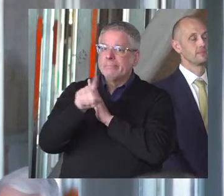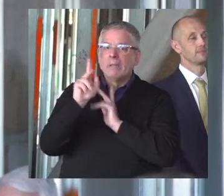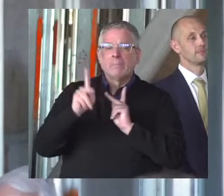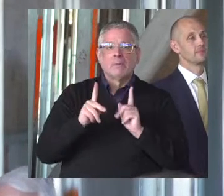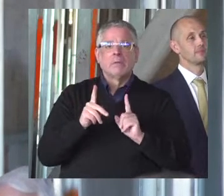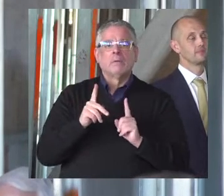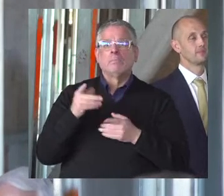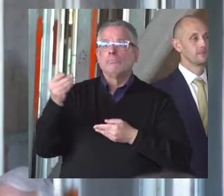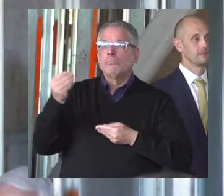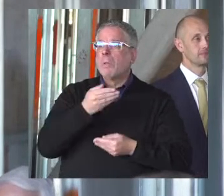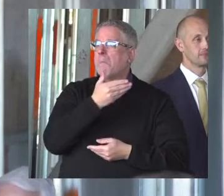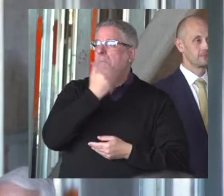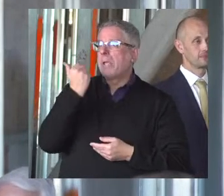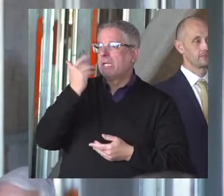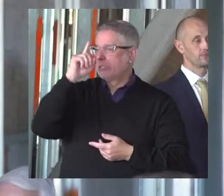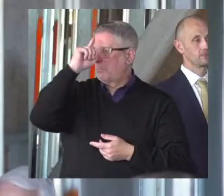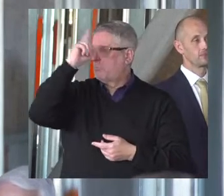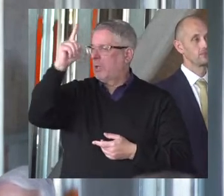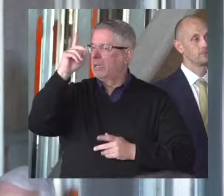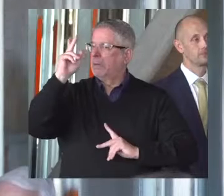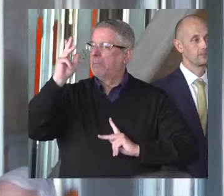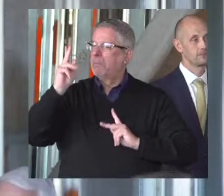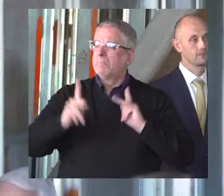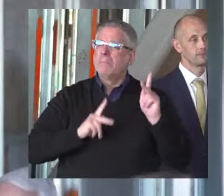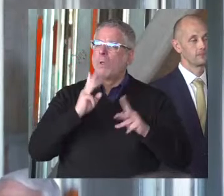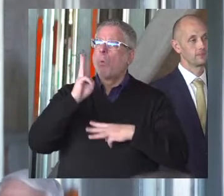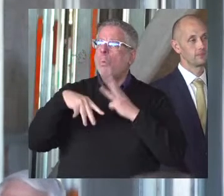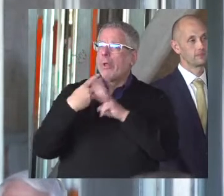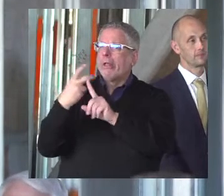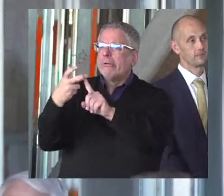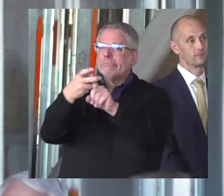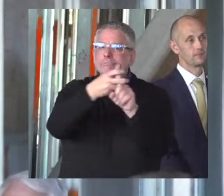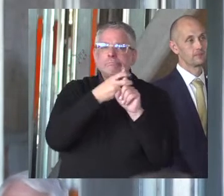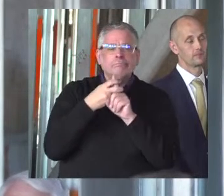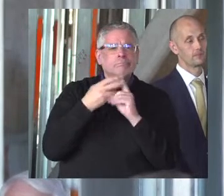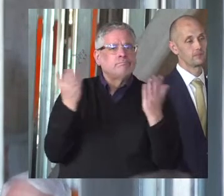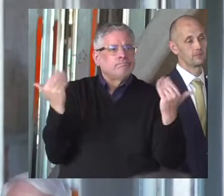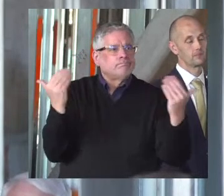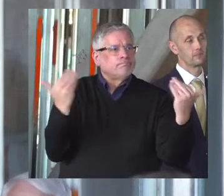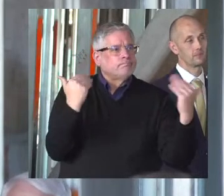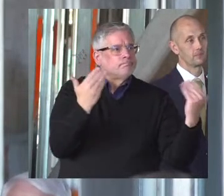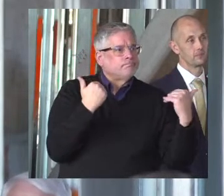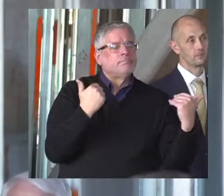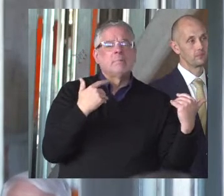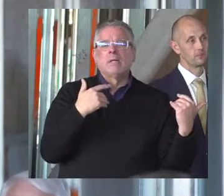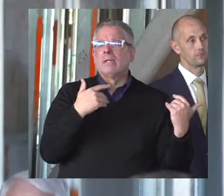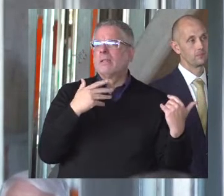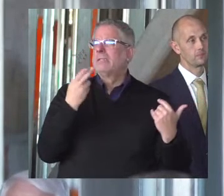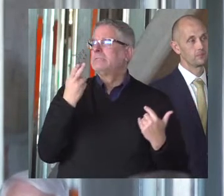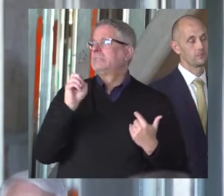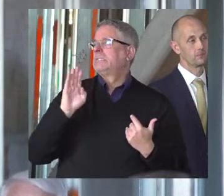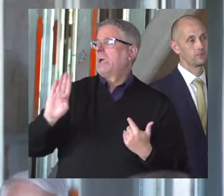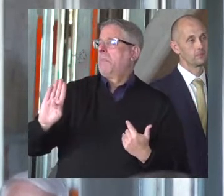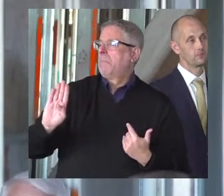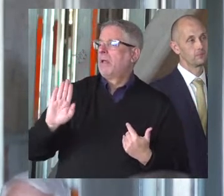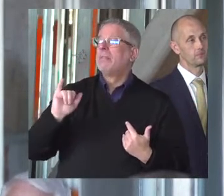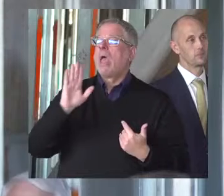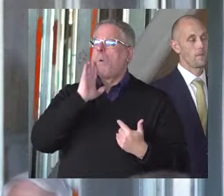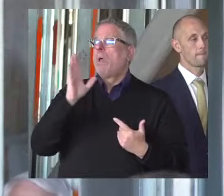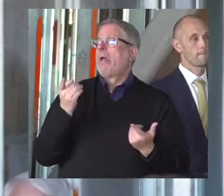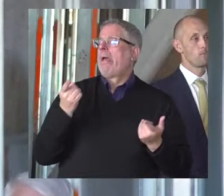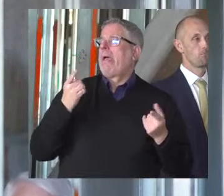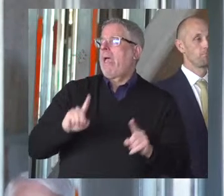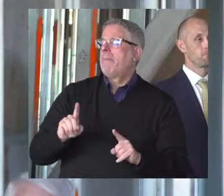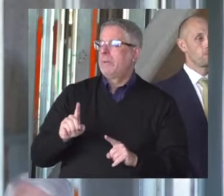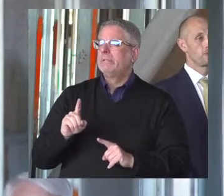This is about bringing the best and the brightest from around the world. This is about attracting the best and the brightest, this hub. And that will happen over